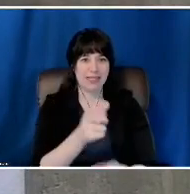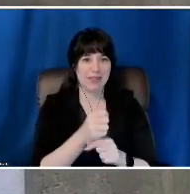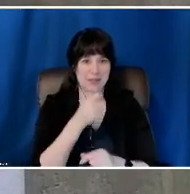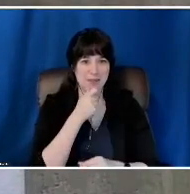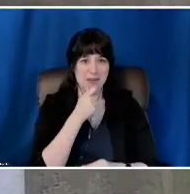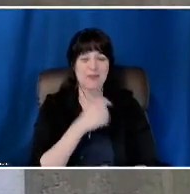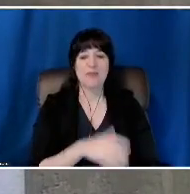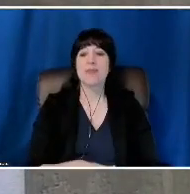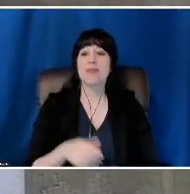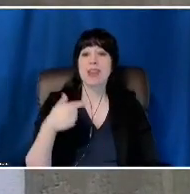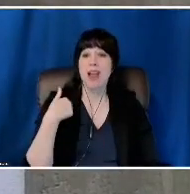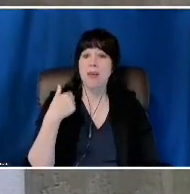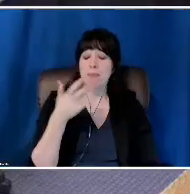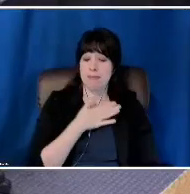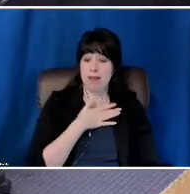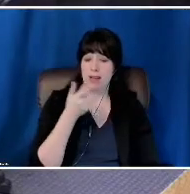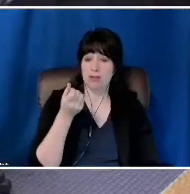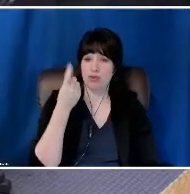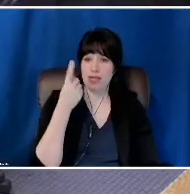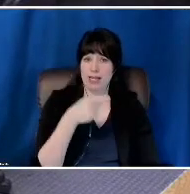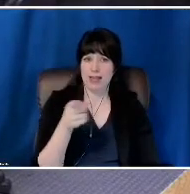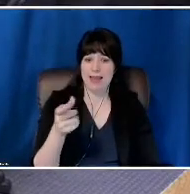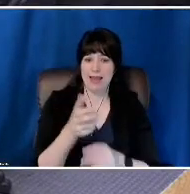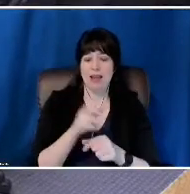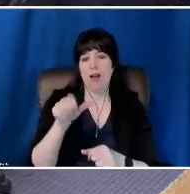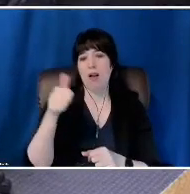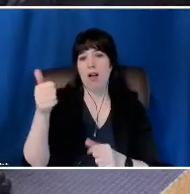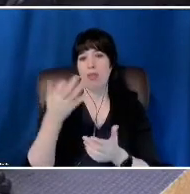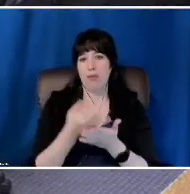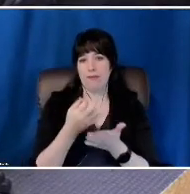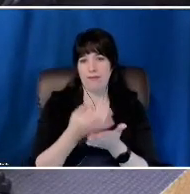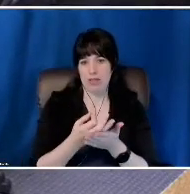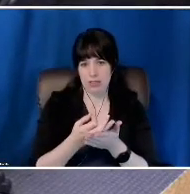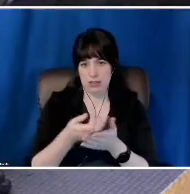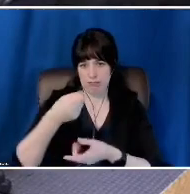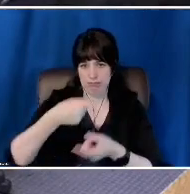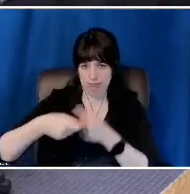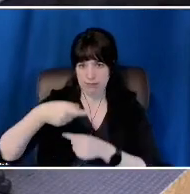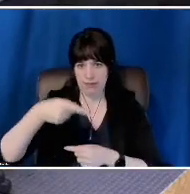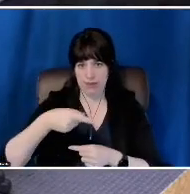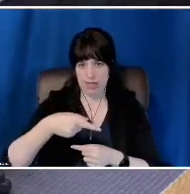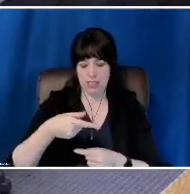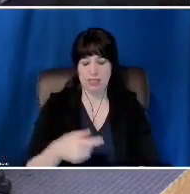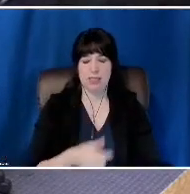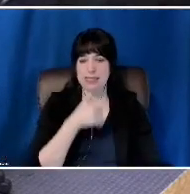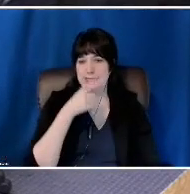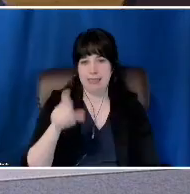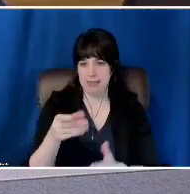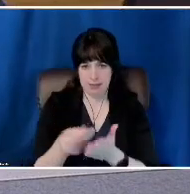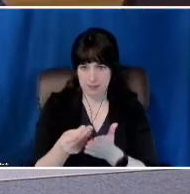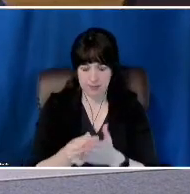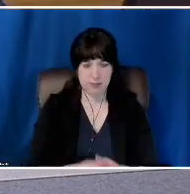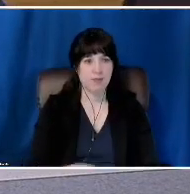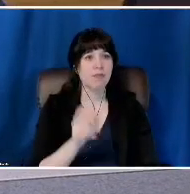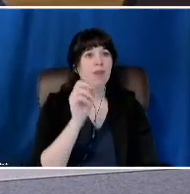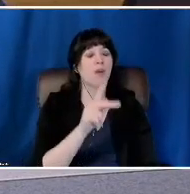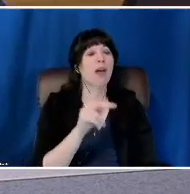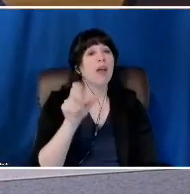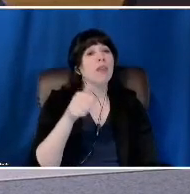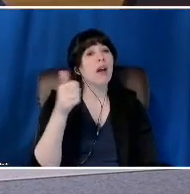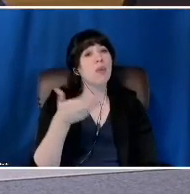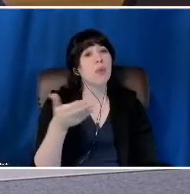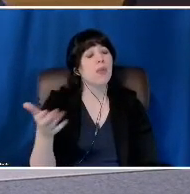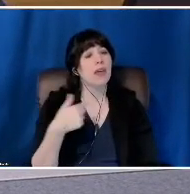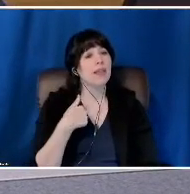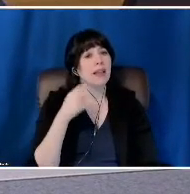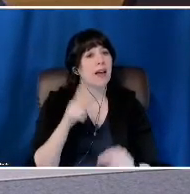My understanding is that they received other funding that offset this. Thank you. And then the other thing that I couldn't quite tell from